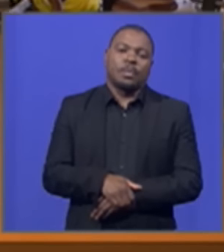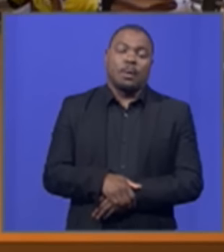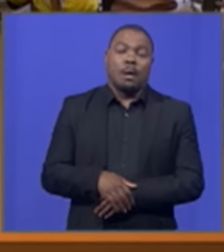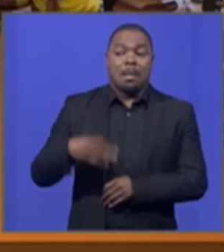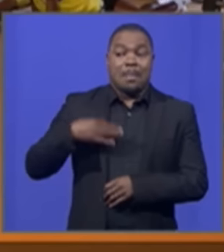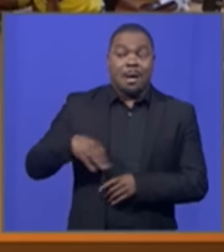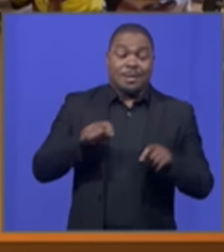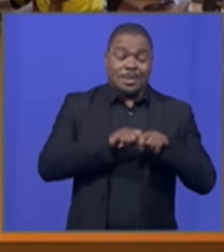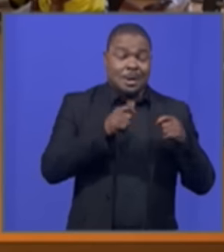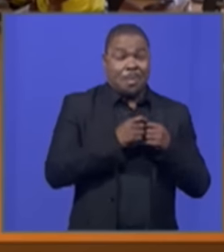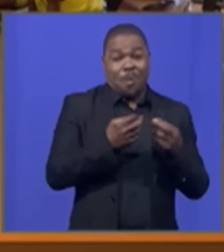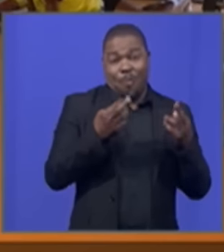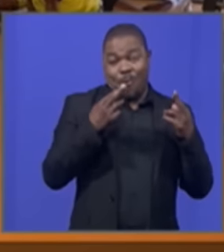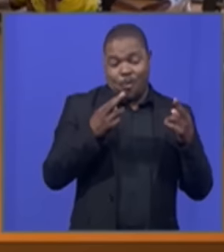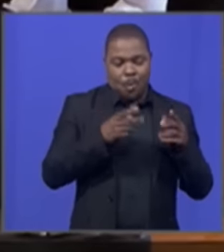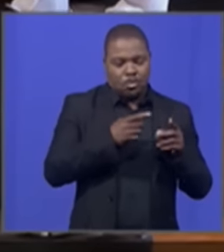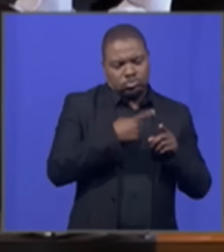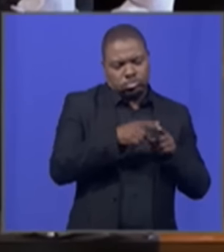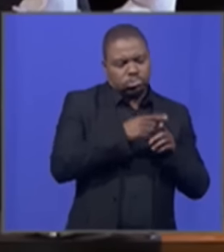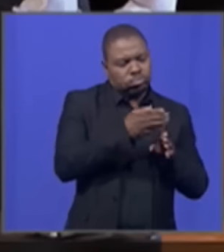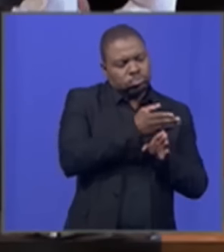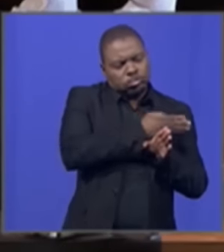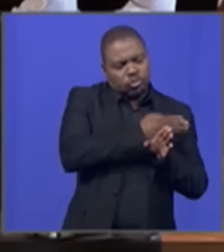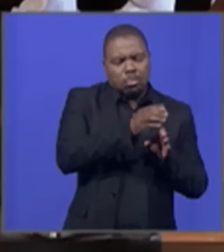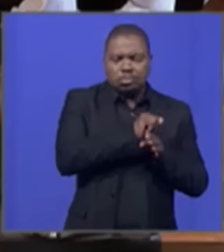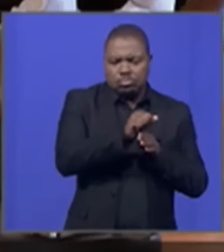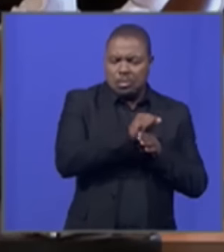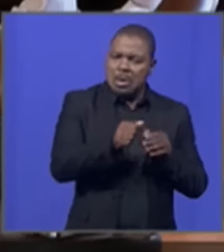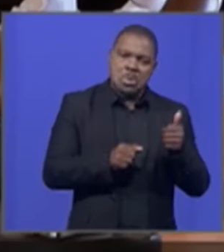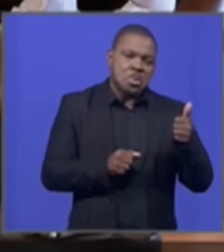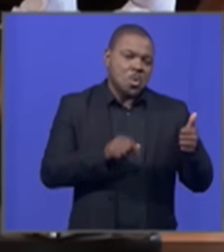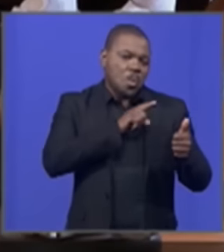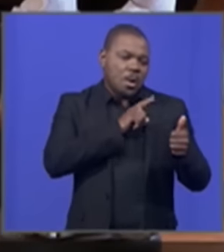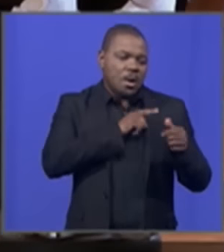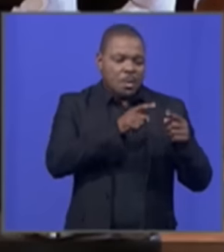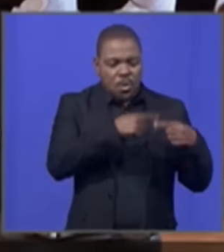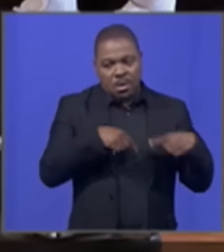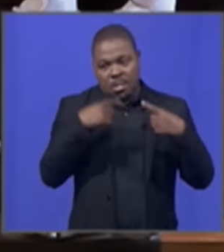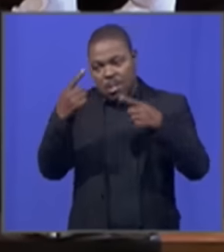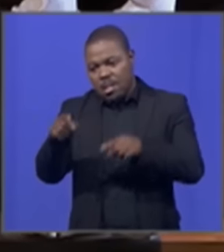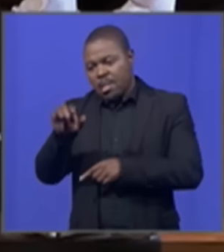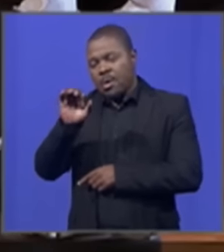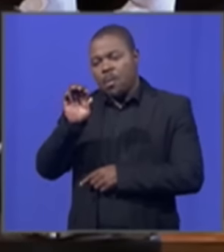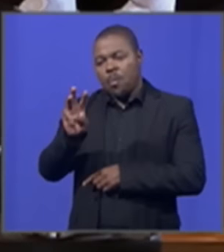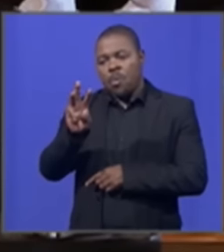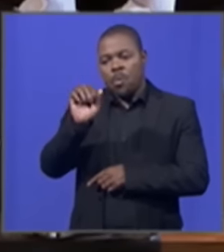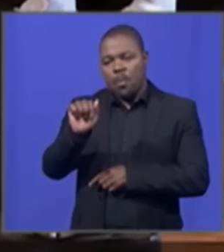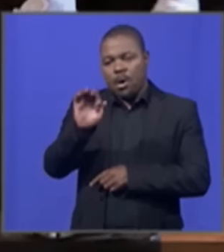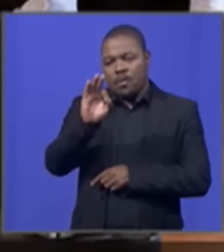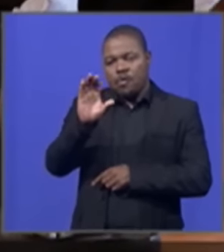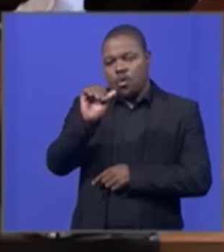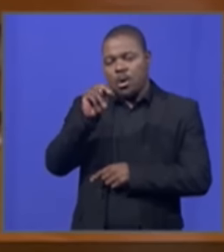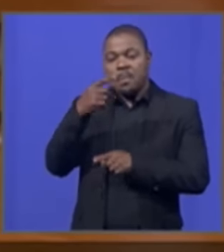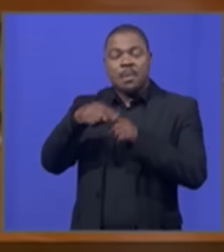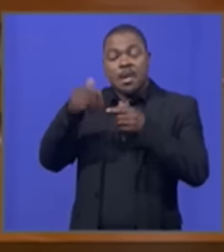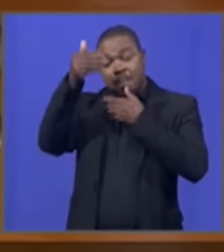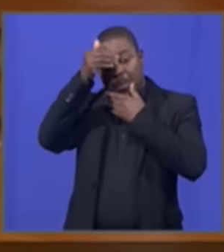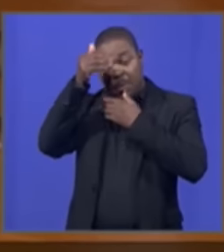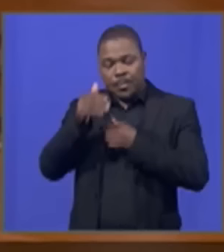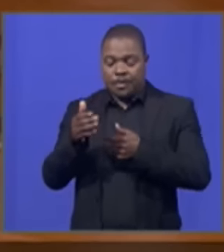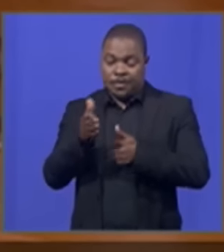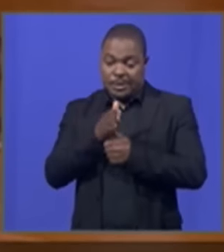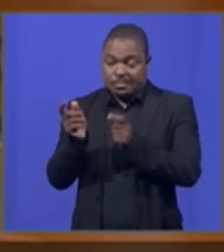Banyana e kgolofela gore boitukišetšo bja yona bo jiša diwela ka ge e tla tšea karolo phadišanong ya WAFCON ka Morocco. Banyana e tla tšeatšeana